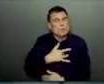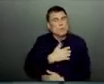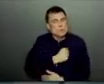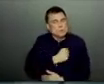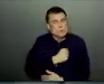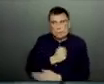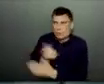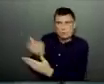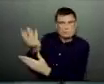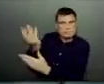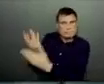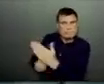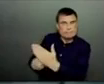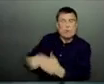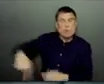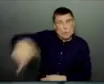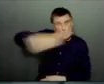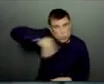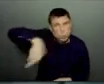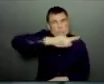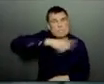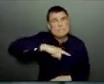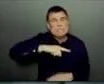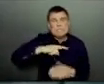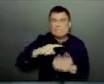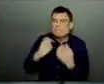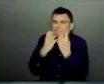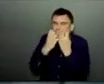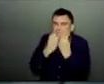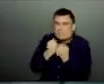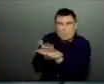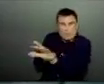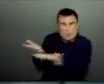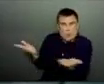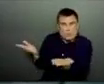of the care providers and our communities who mourn with you.